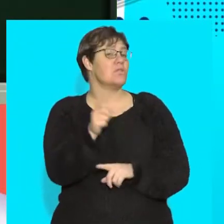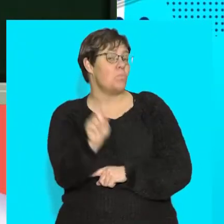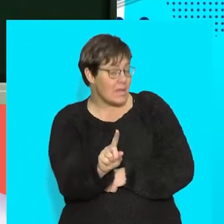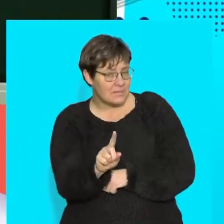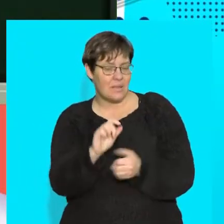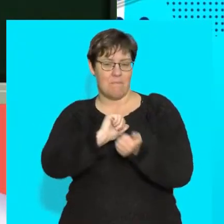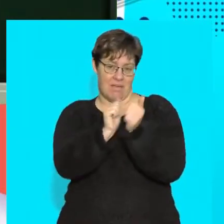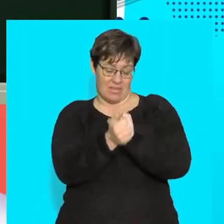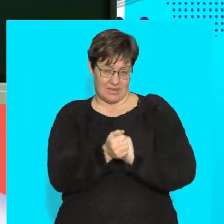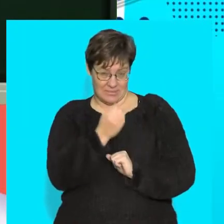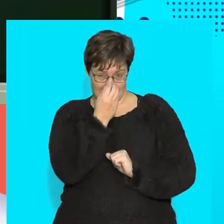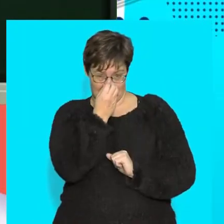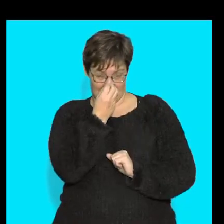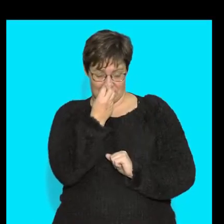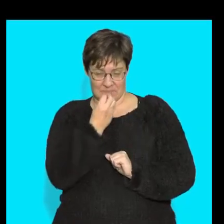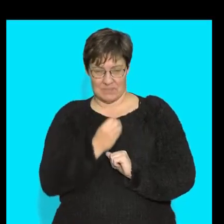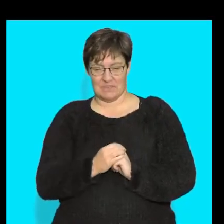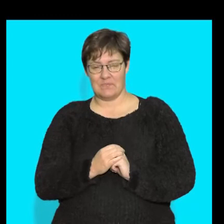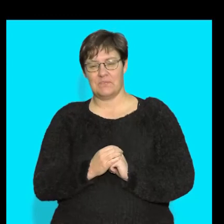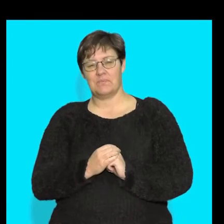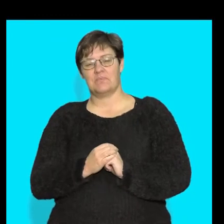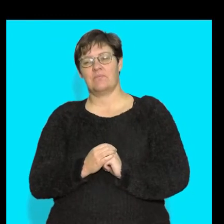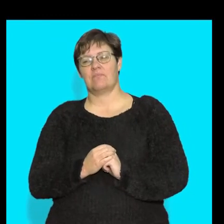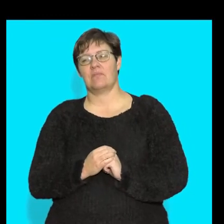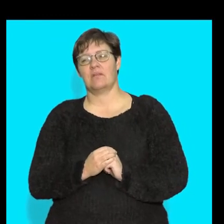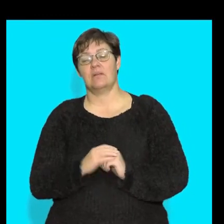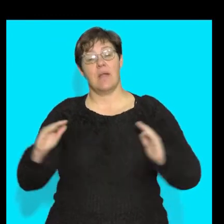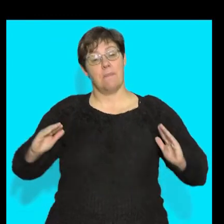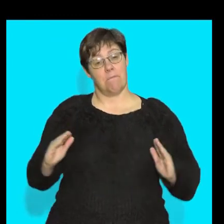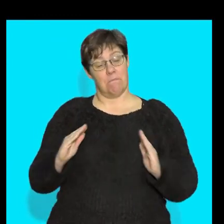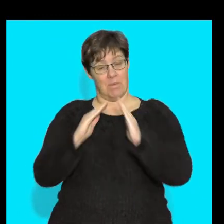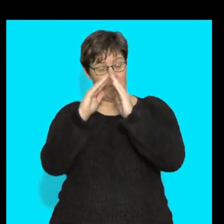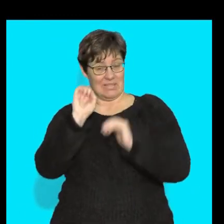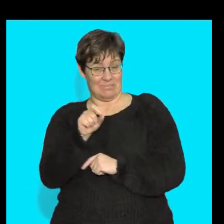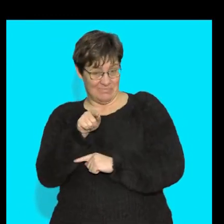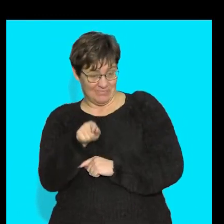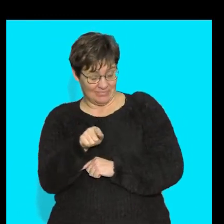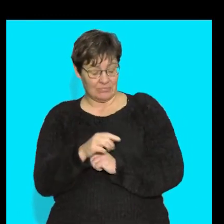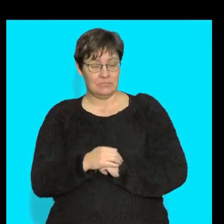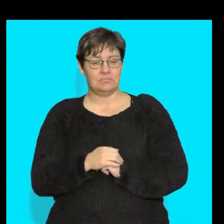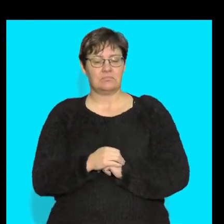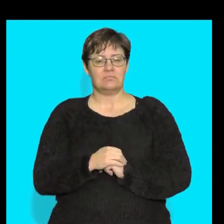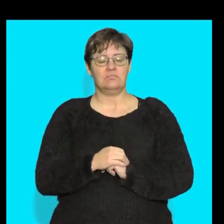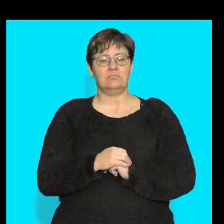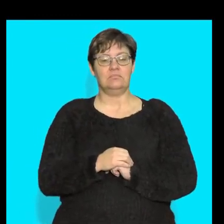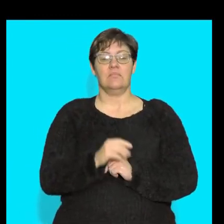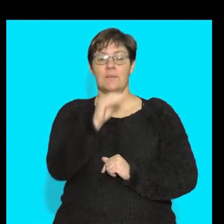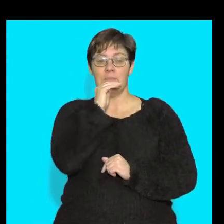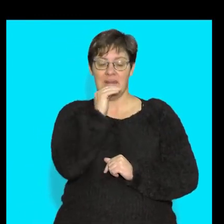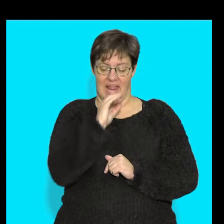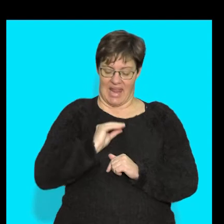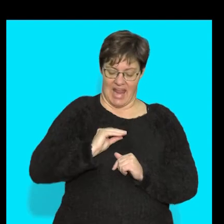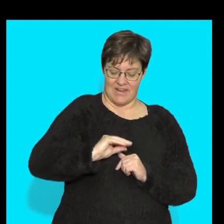let's just look at it. So, with a pyramid scheme, this is when